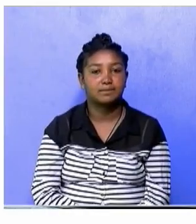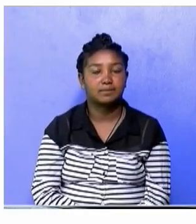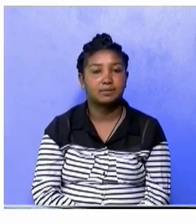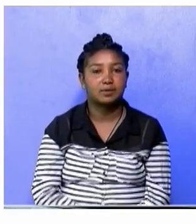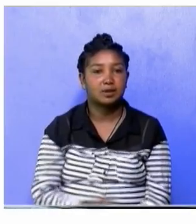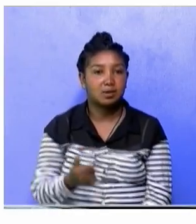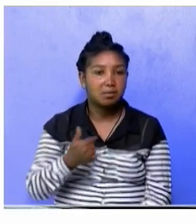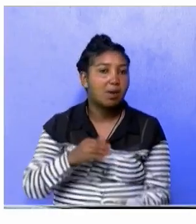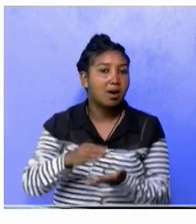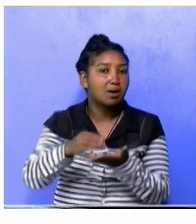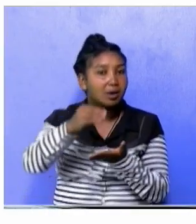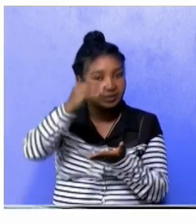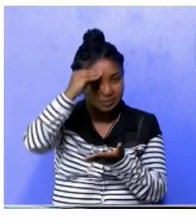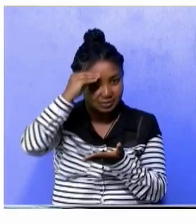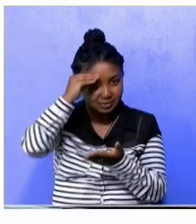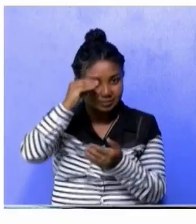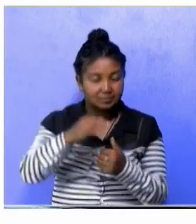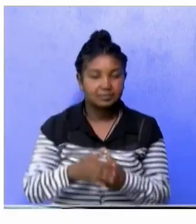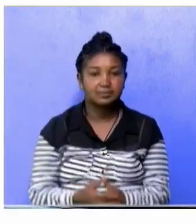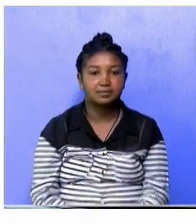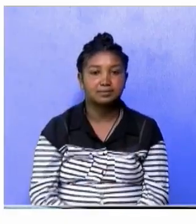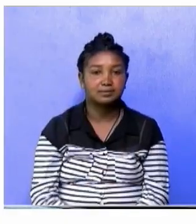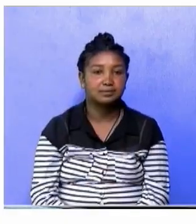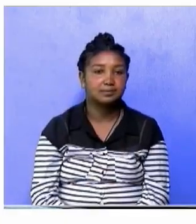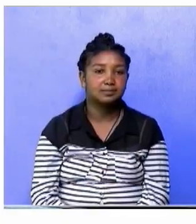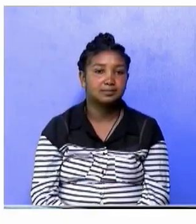my lessons.